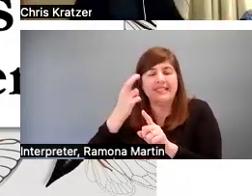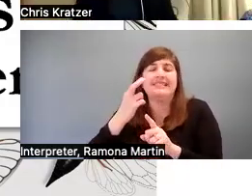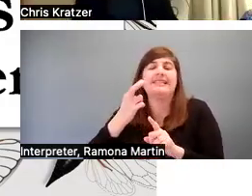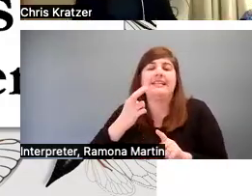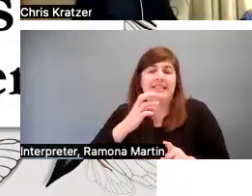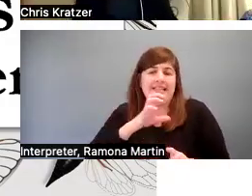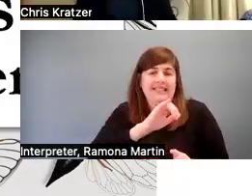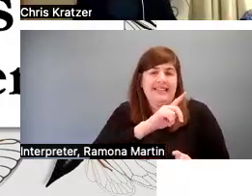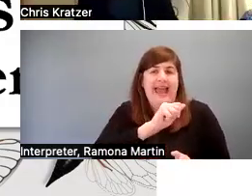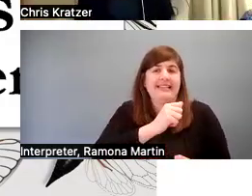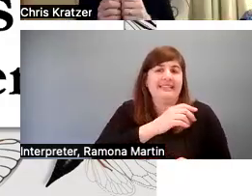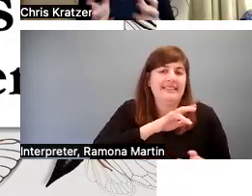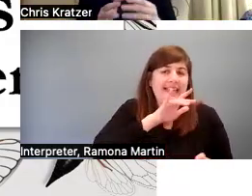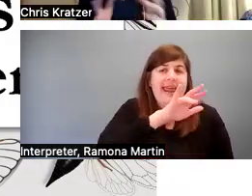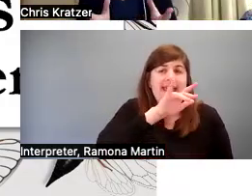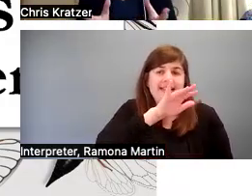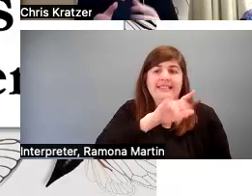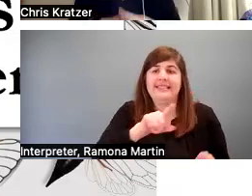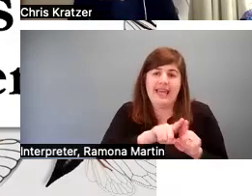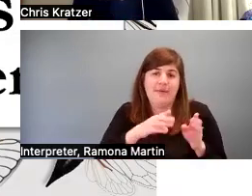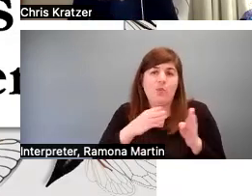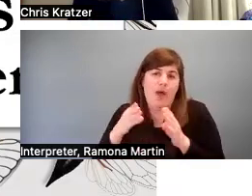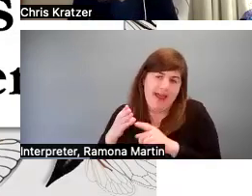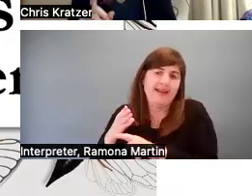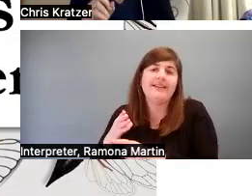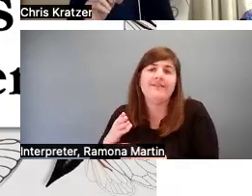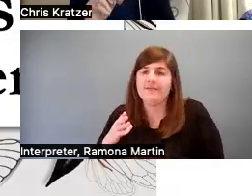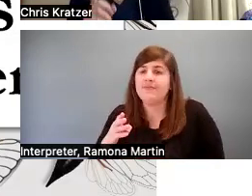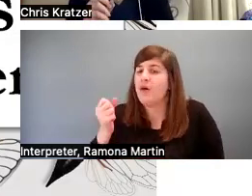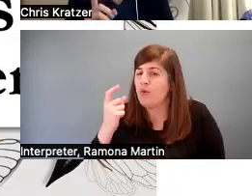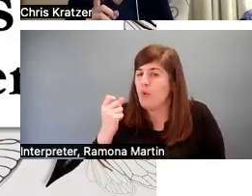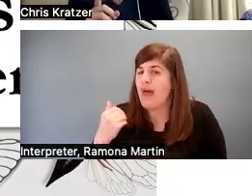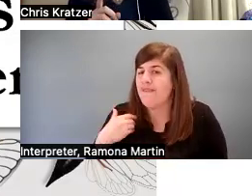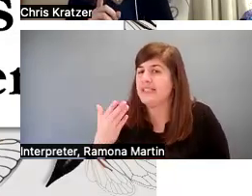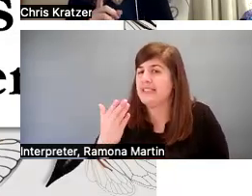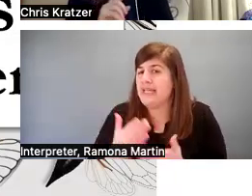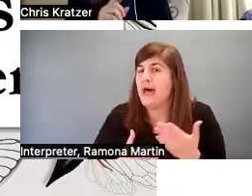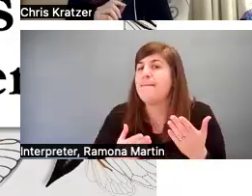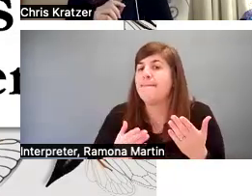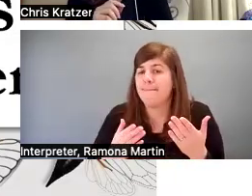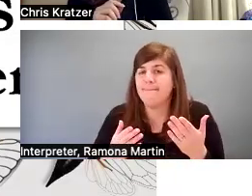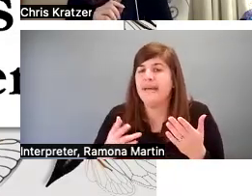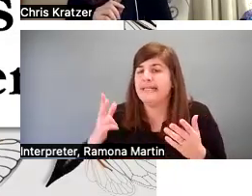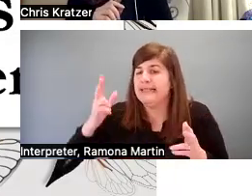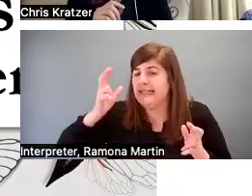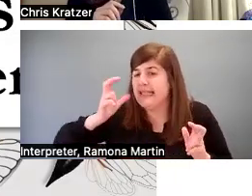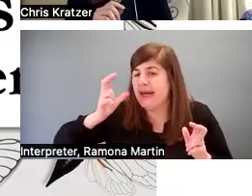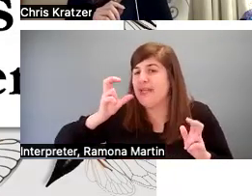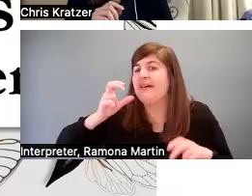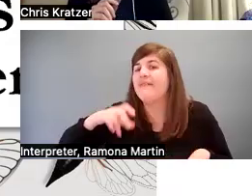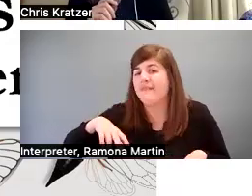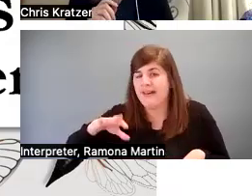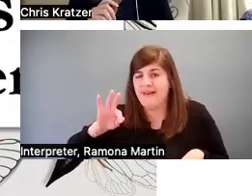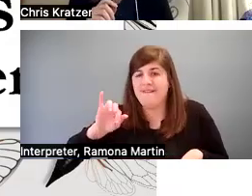world, fireflies will flash with light. Although there are some deceptive firefly